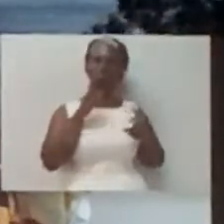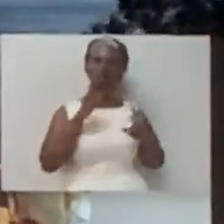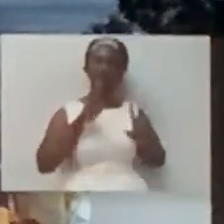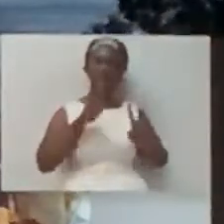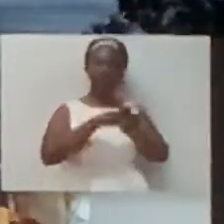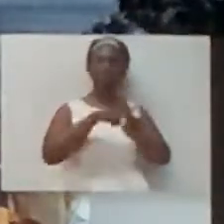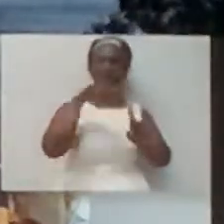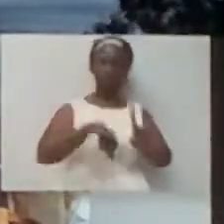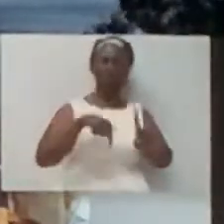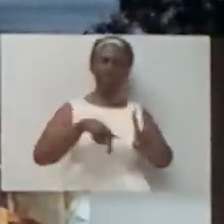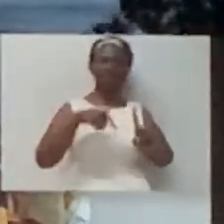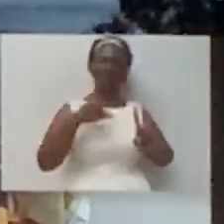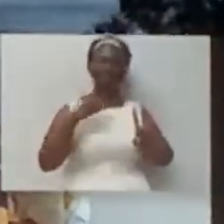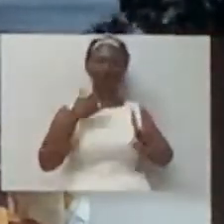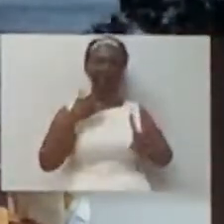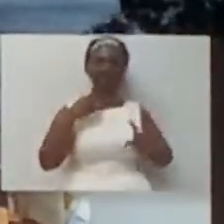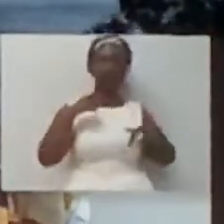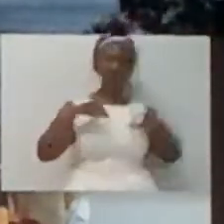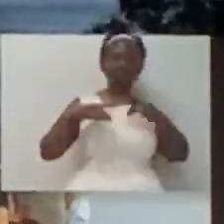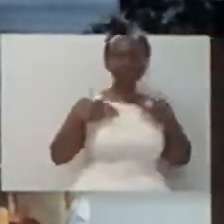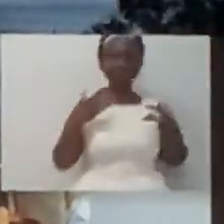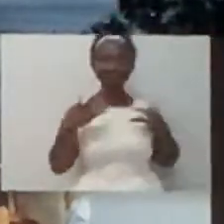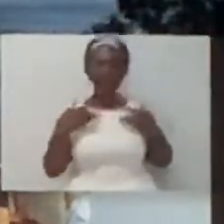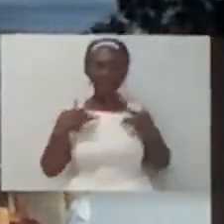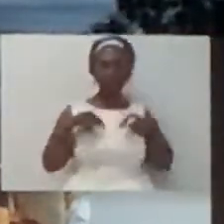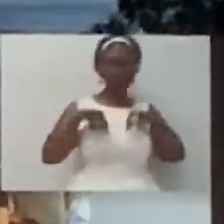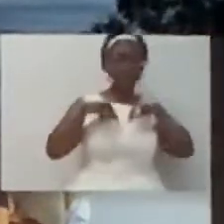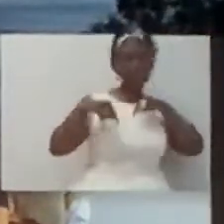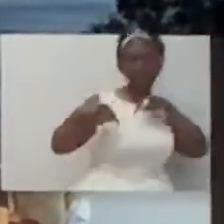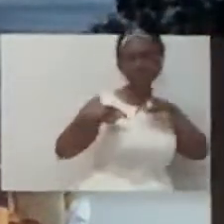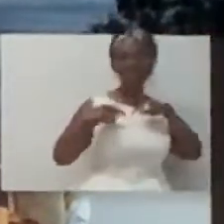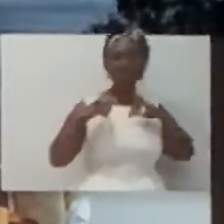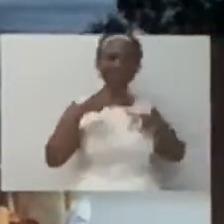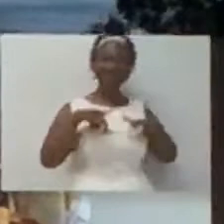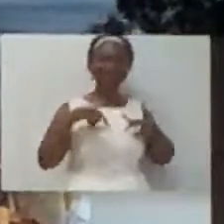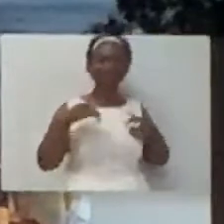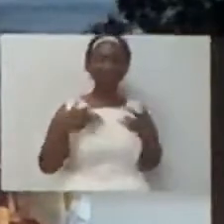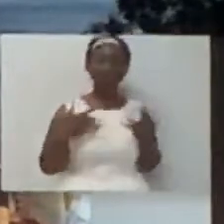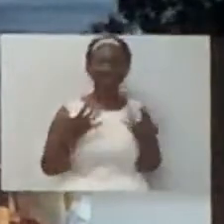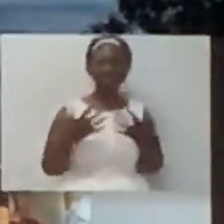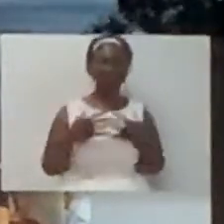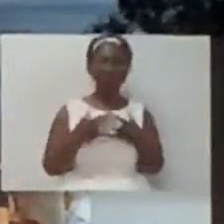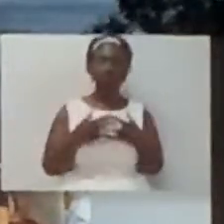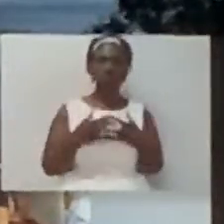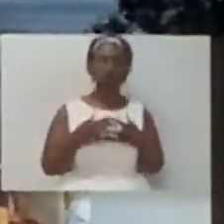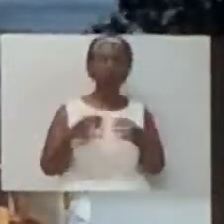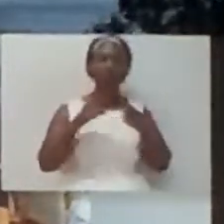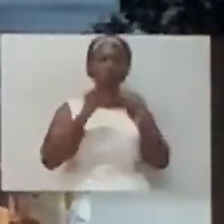that I feel applies to this current state of excitement, nerves, and sadness that many of us are experiencing.